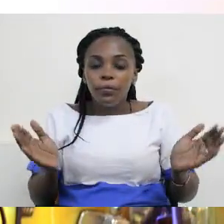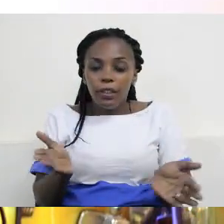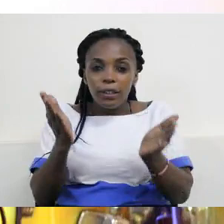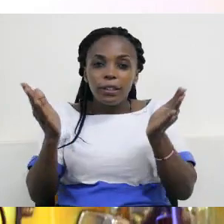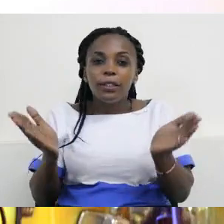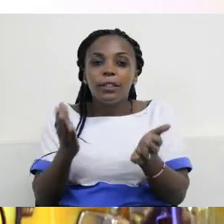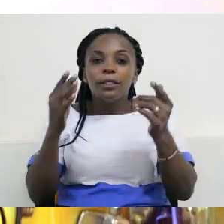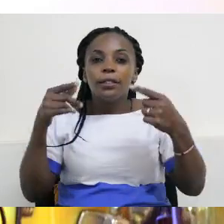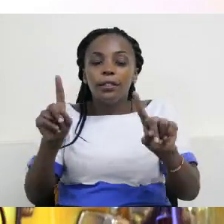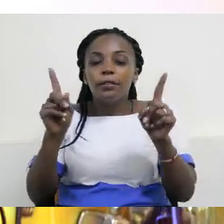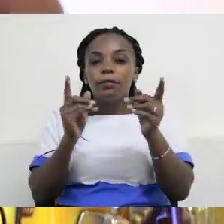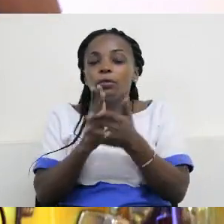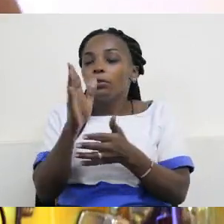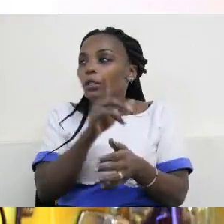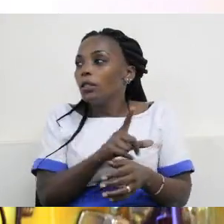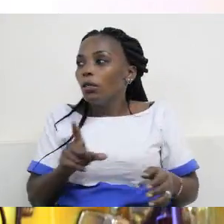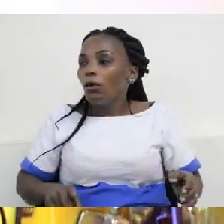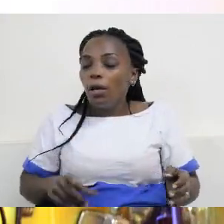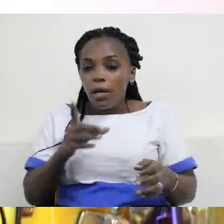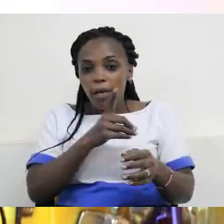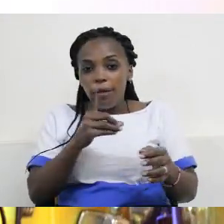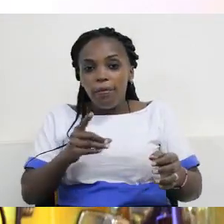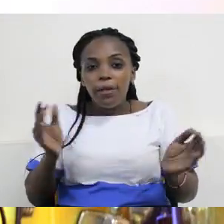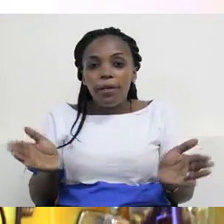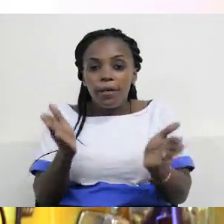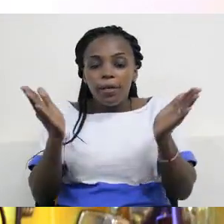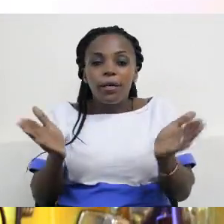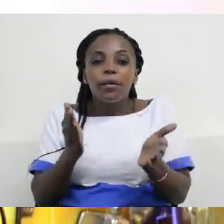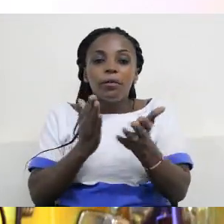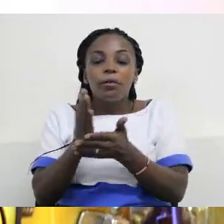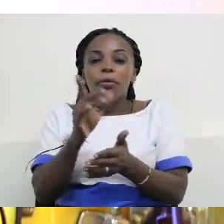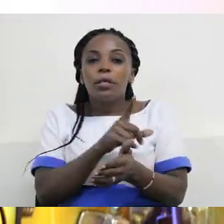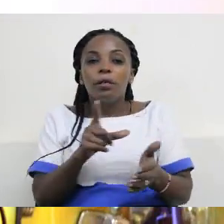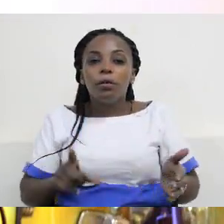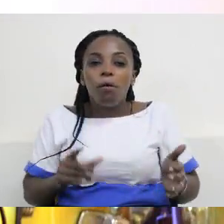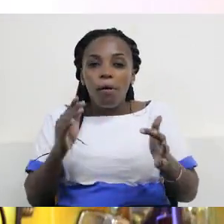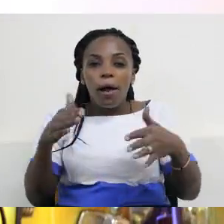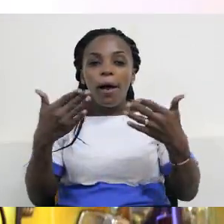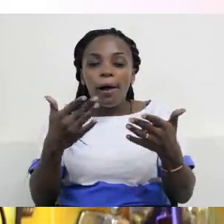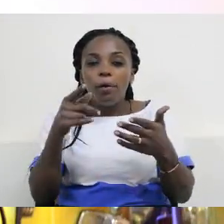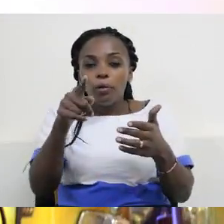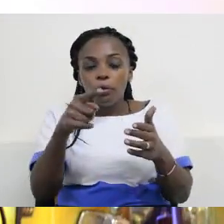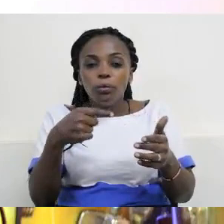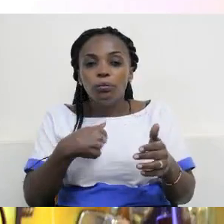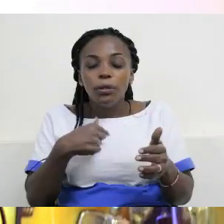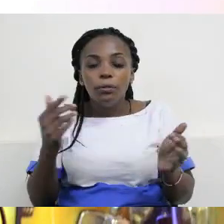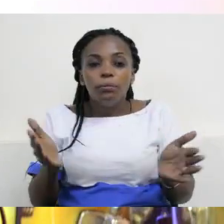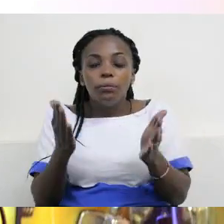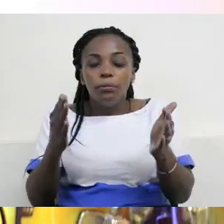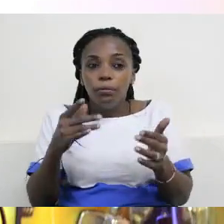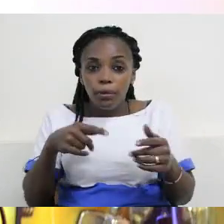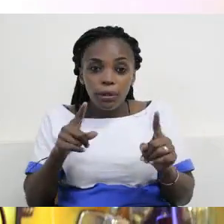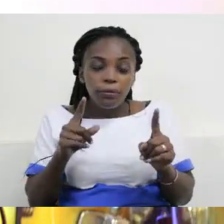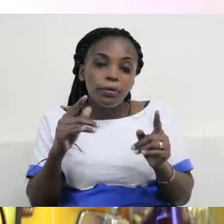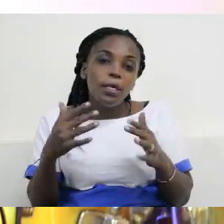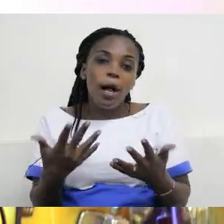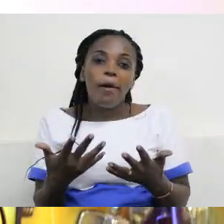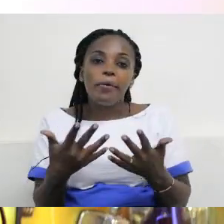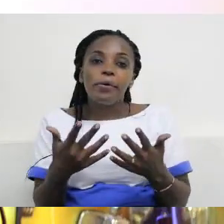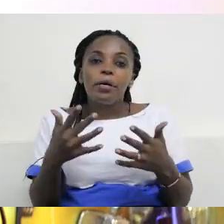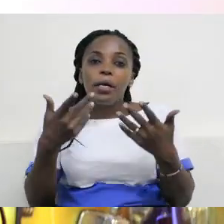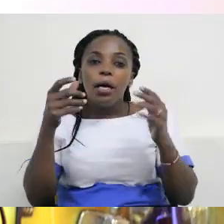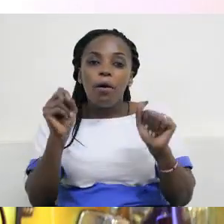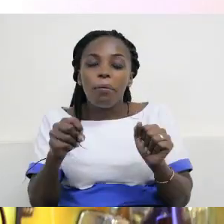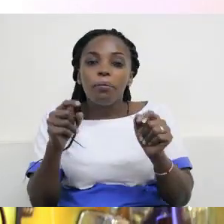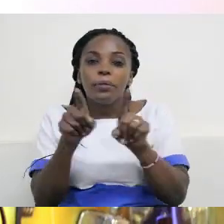he encourages himself in the Lord. David encouraged himself in the Lord. How do you and I encourage ourselves in the Lord? How can we